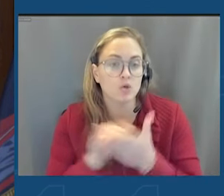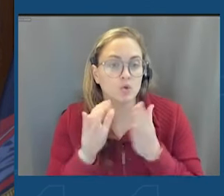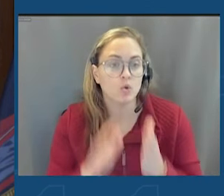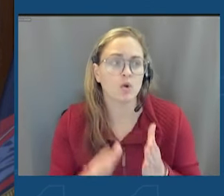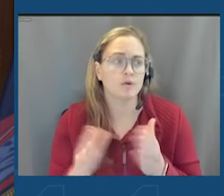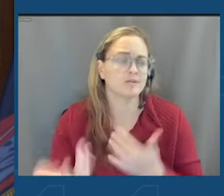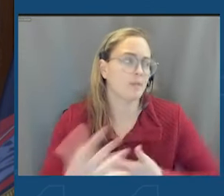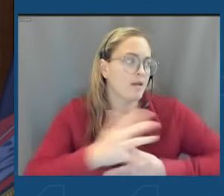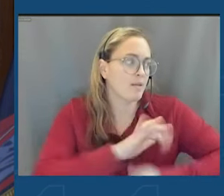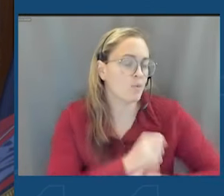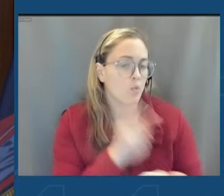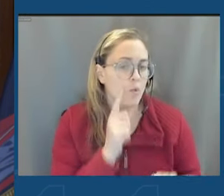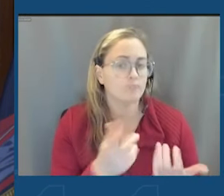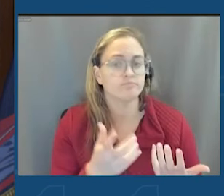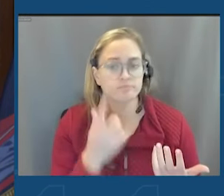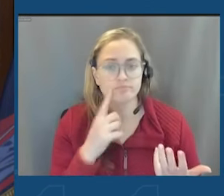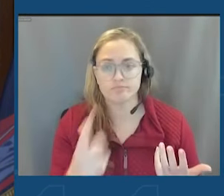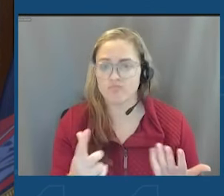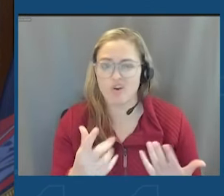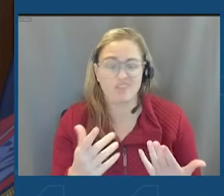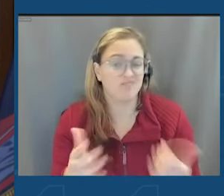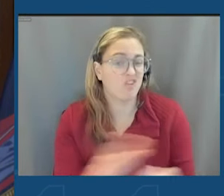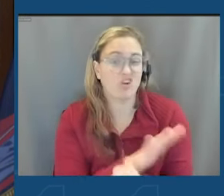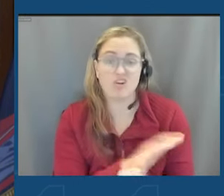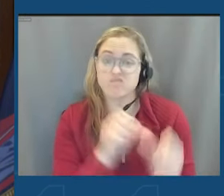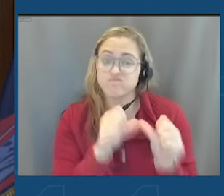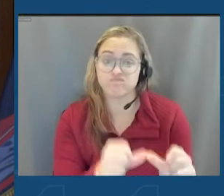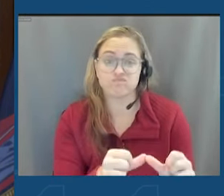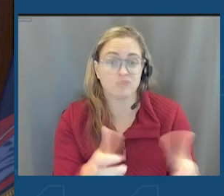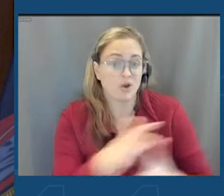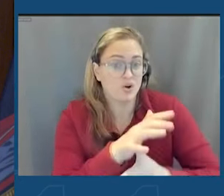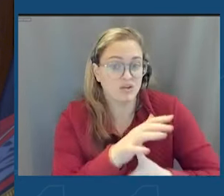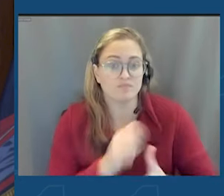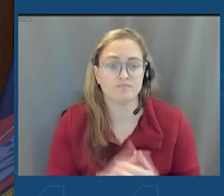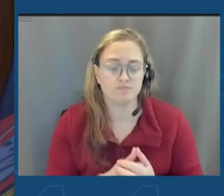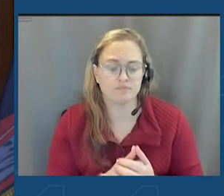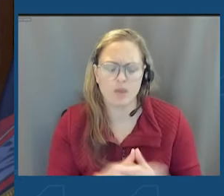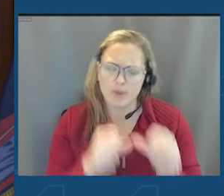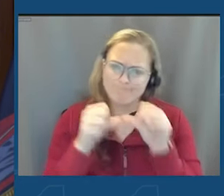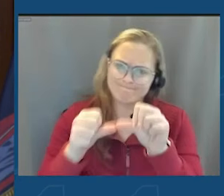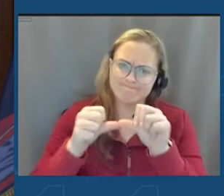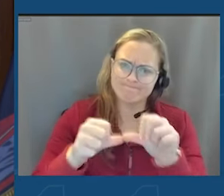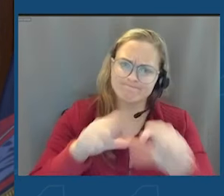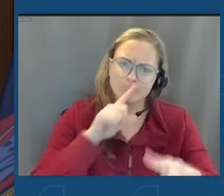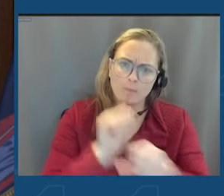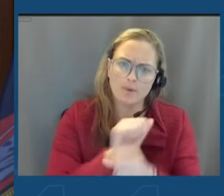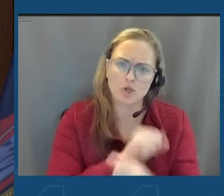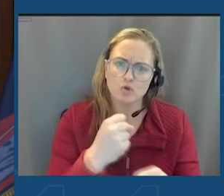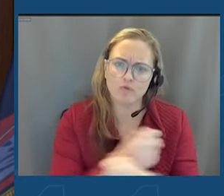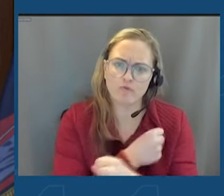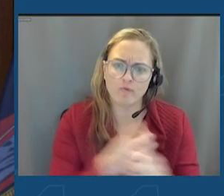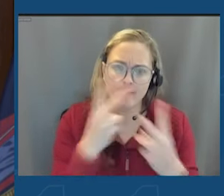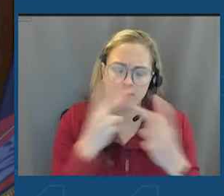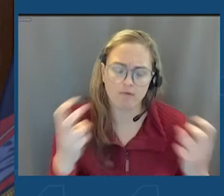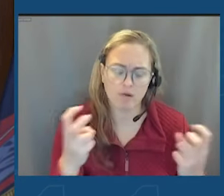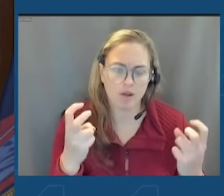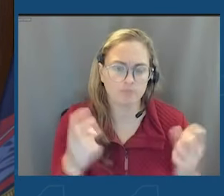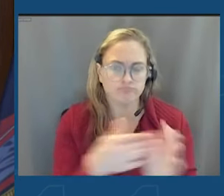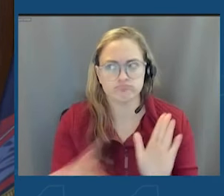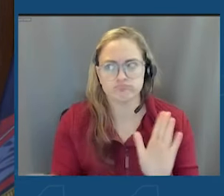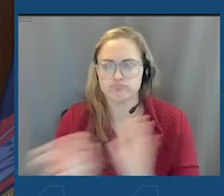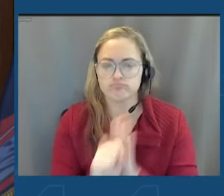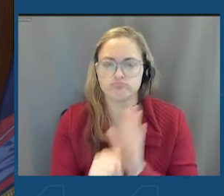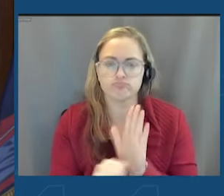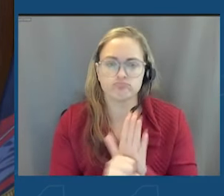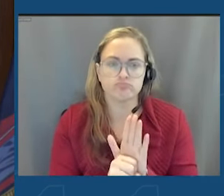one priority, full stop. And that's why we've made a steadfast commitment to fighting crime all across our state, driving down